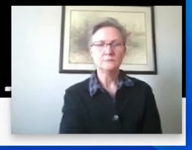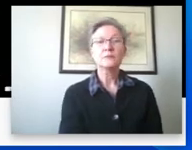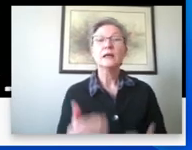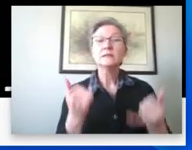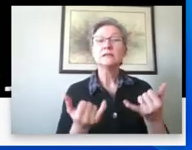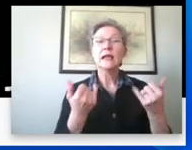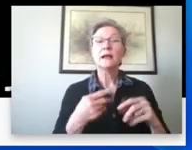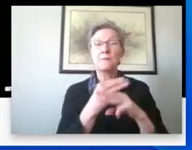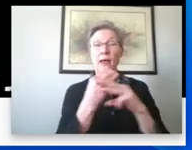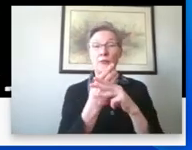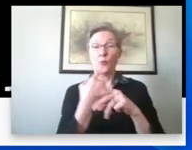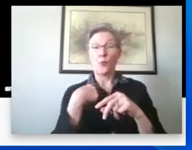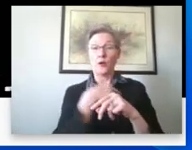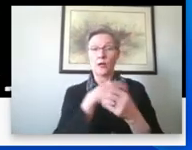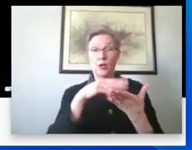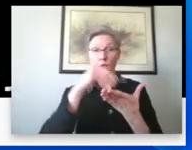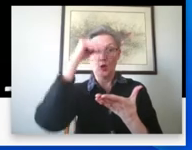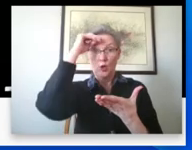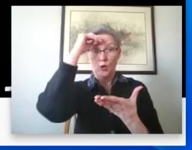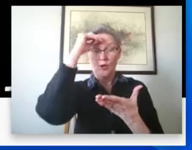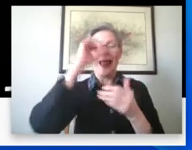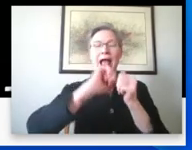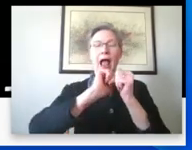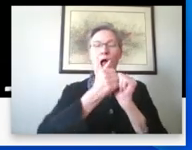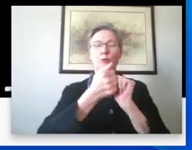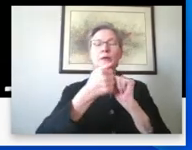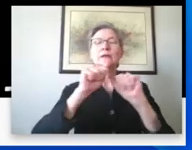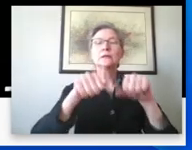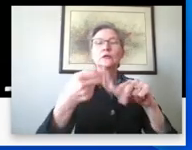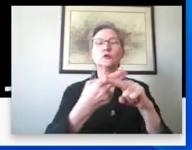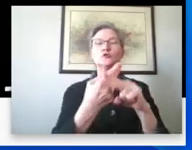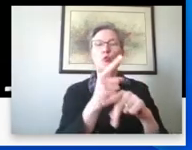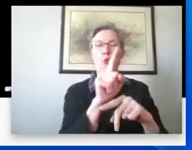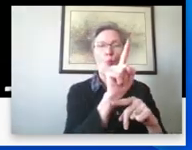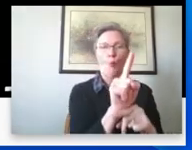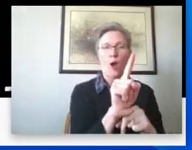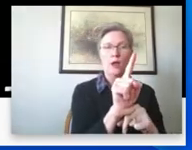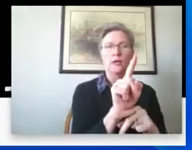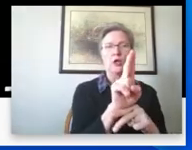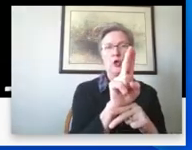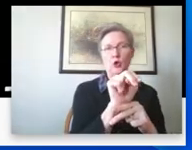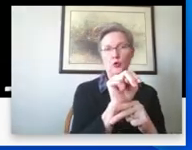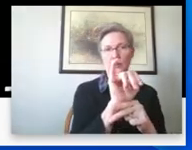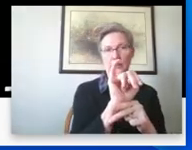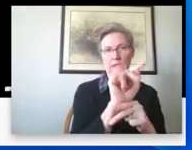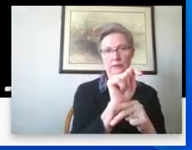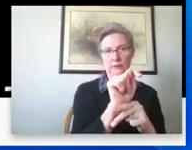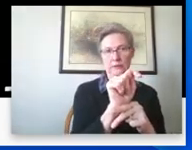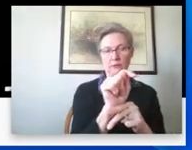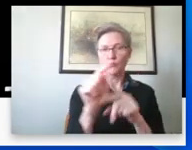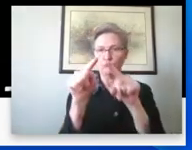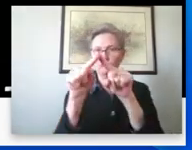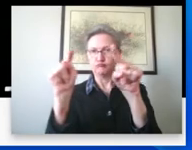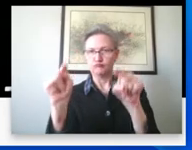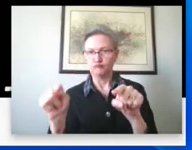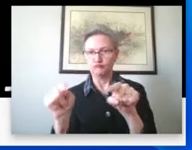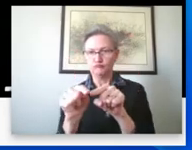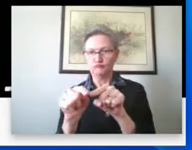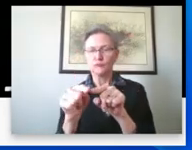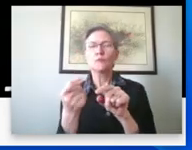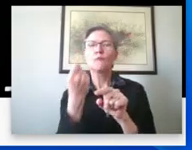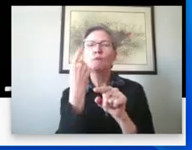we're going to understand how I can use one unit, which is a square, to understand how many